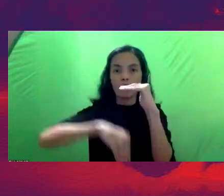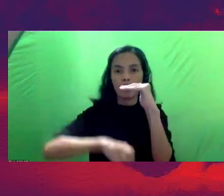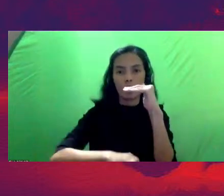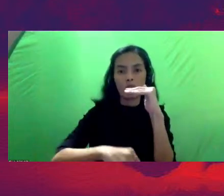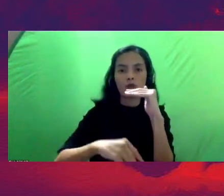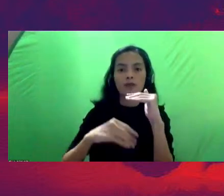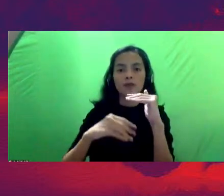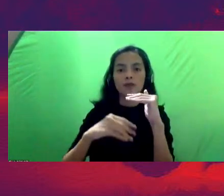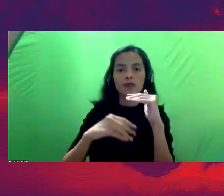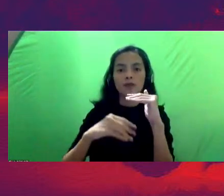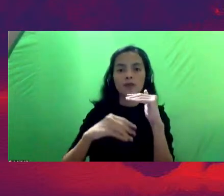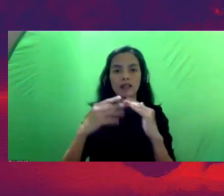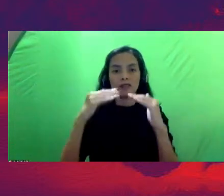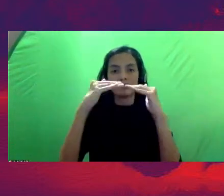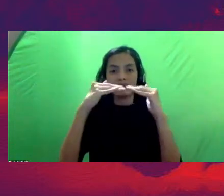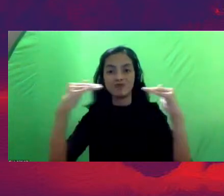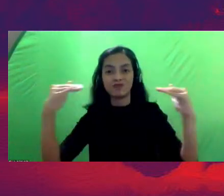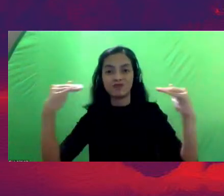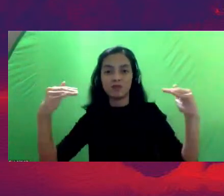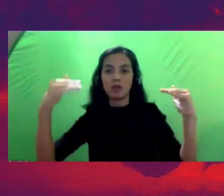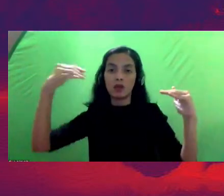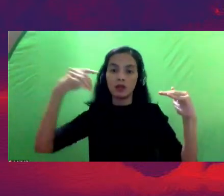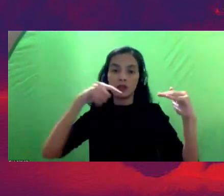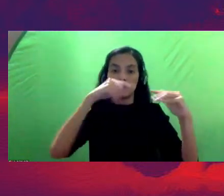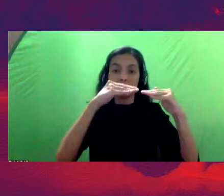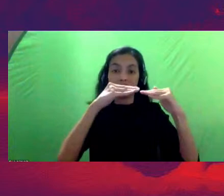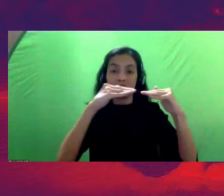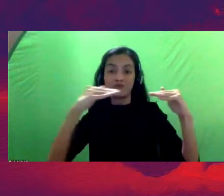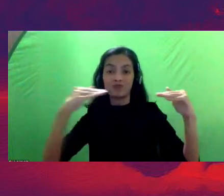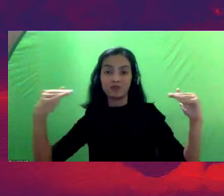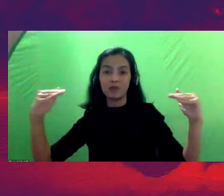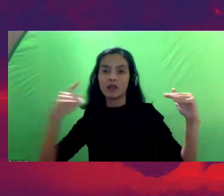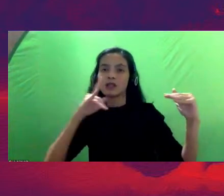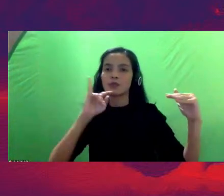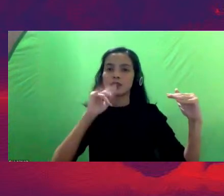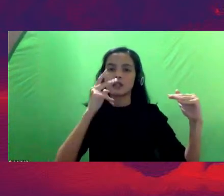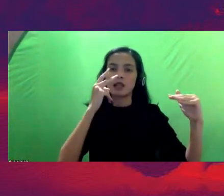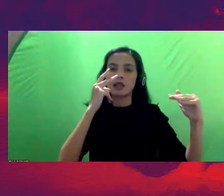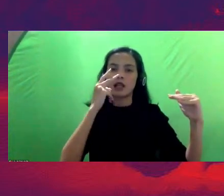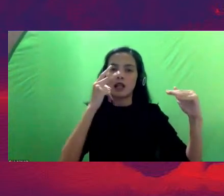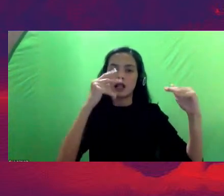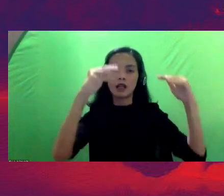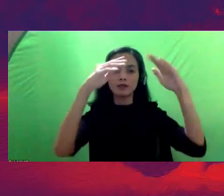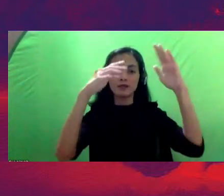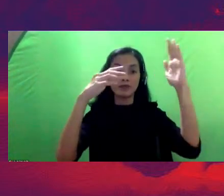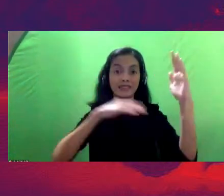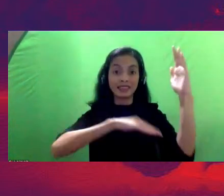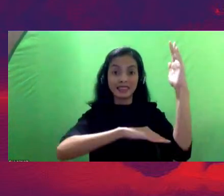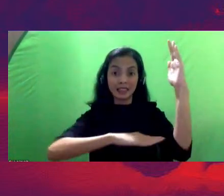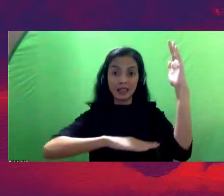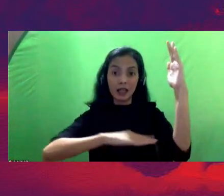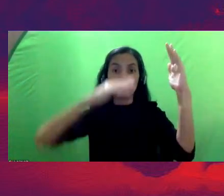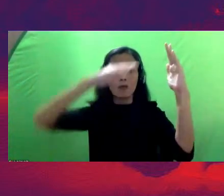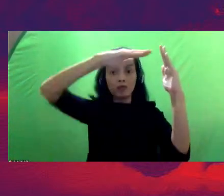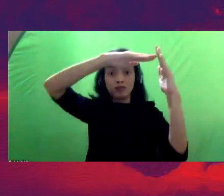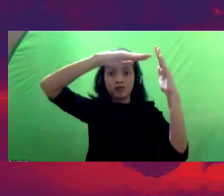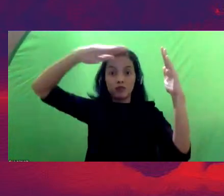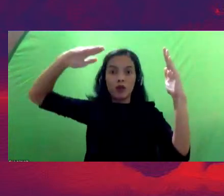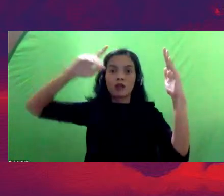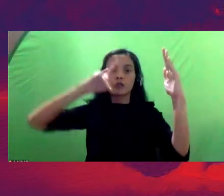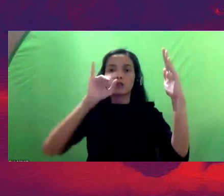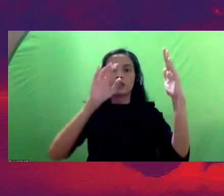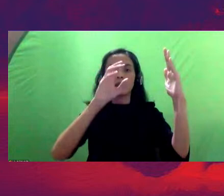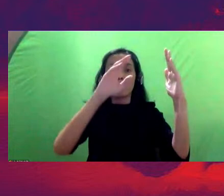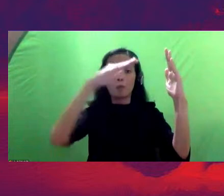the horizontal line, indicate that the bubble, which represents the provinces, the ones that is the furthest are the